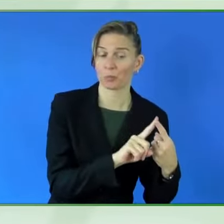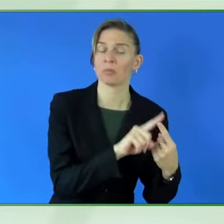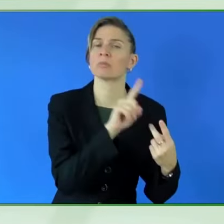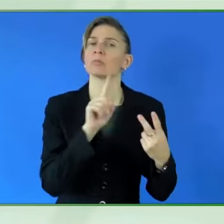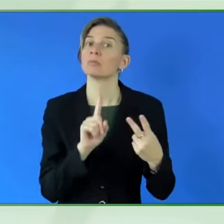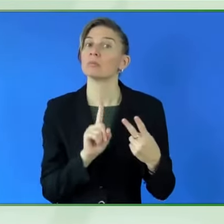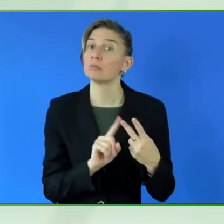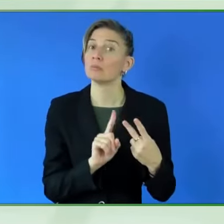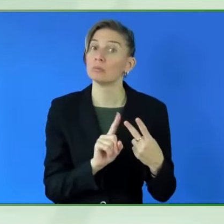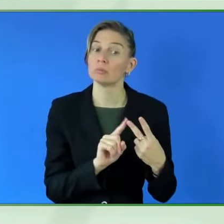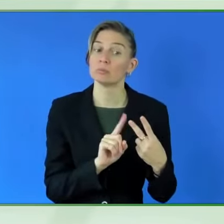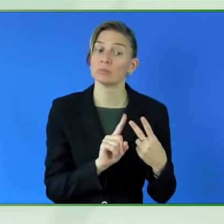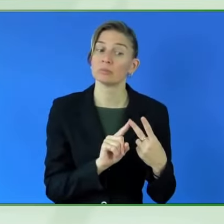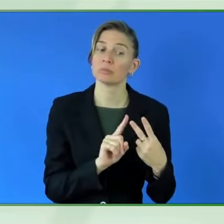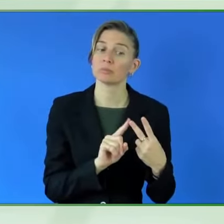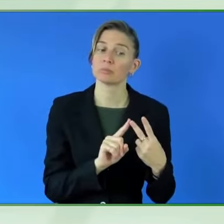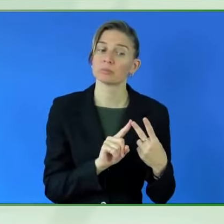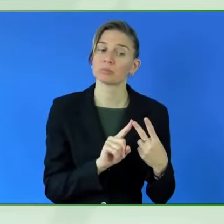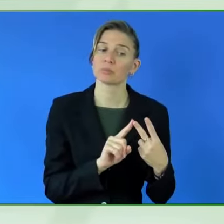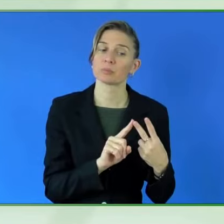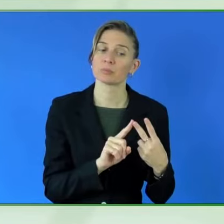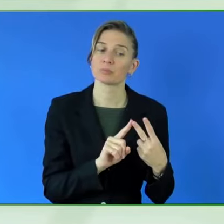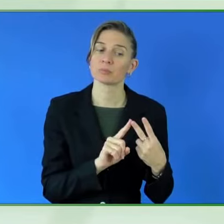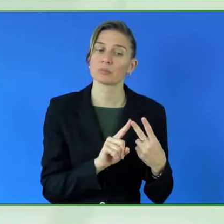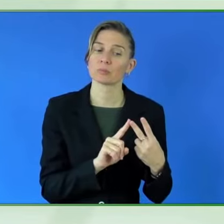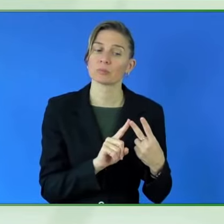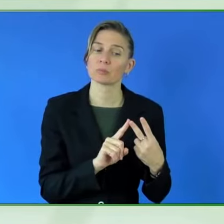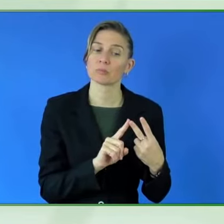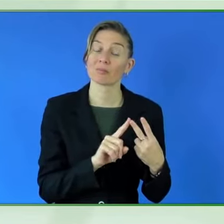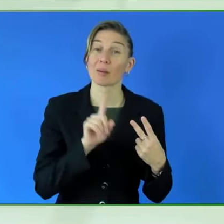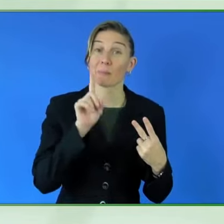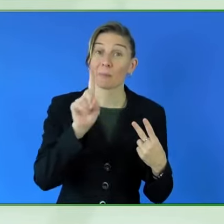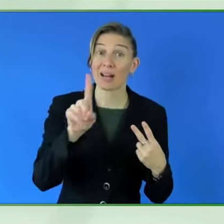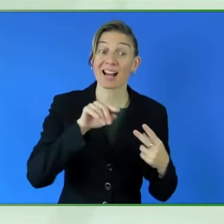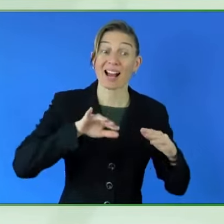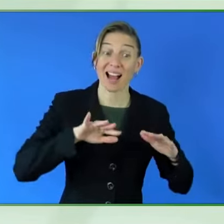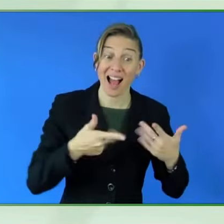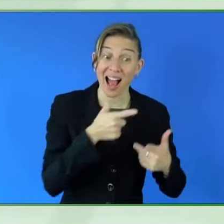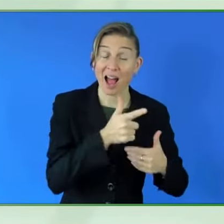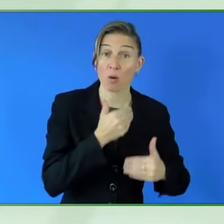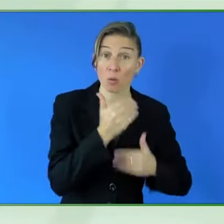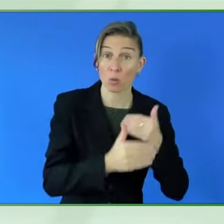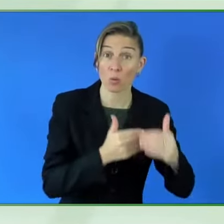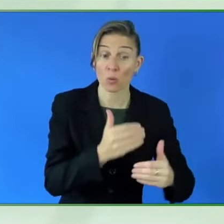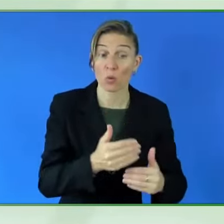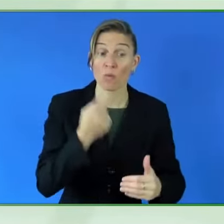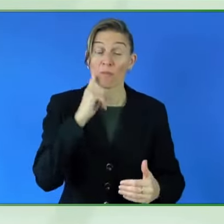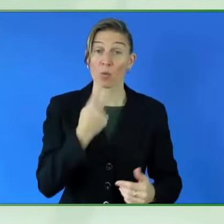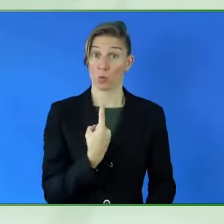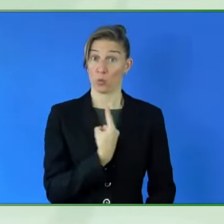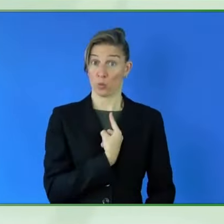touched on the utility of this approach and solution, both for individuals wanting to navigate the city,